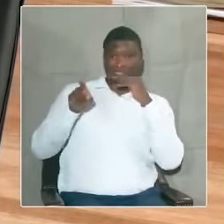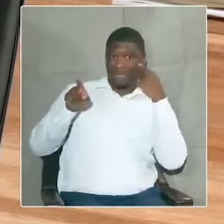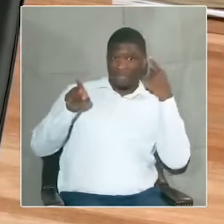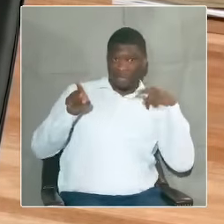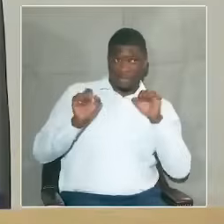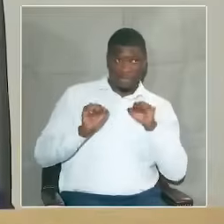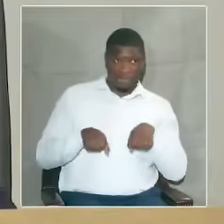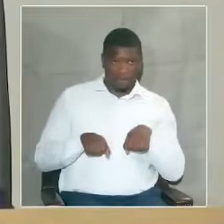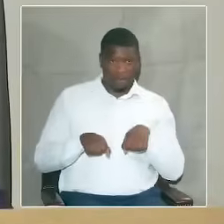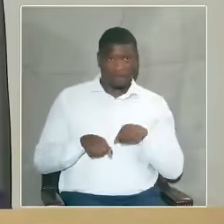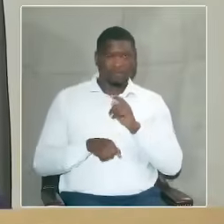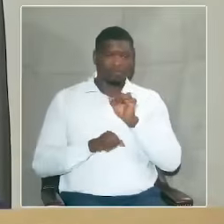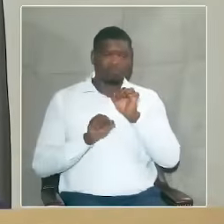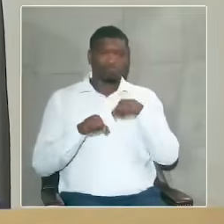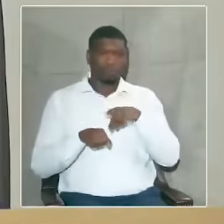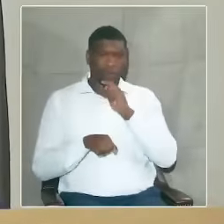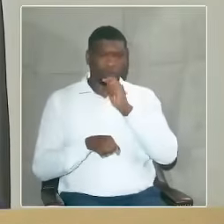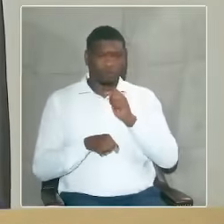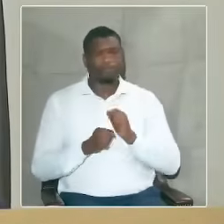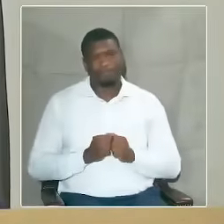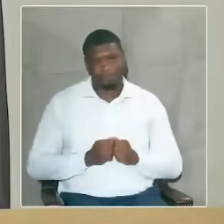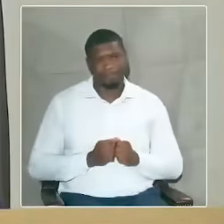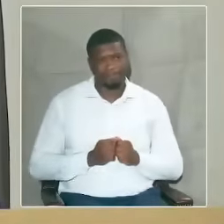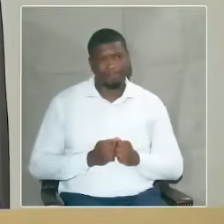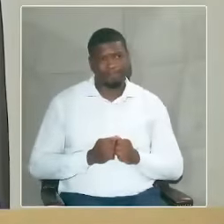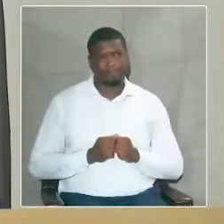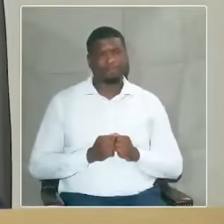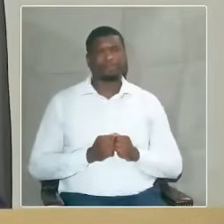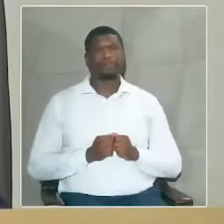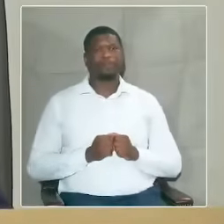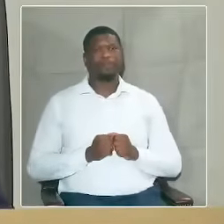instruction. That's correct, Commissioners.